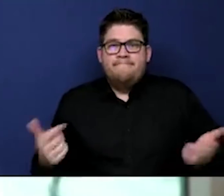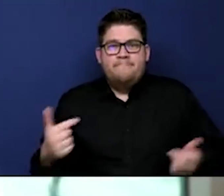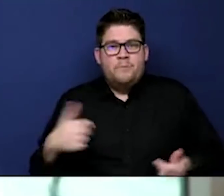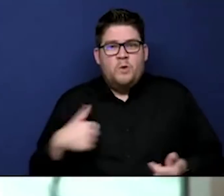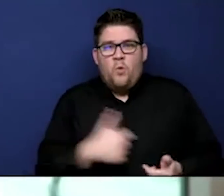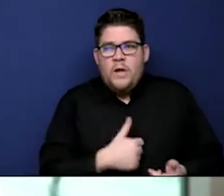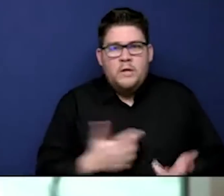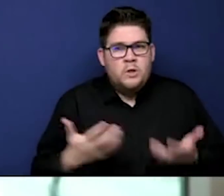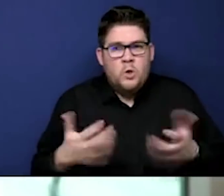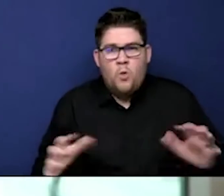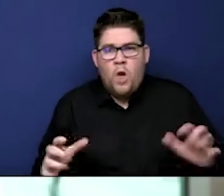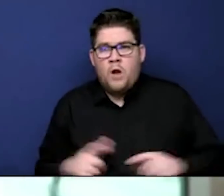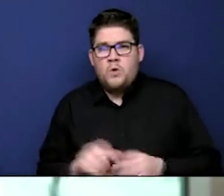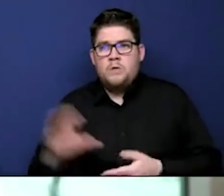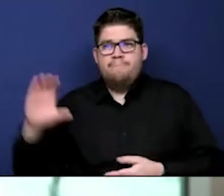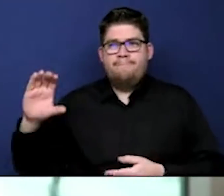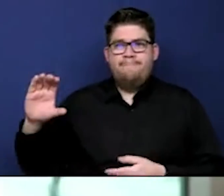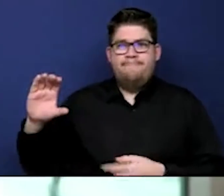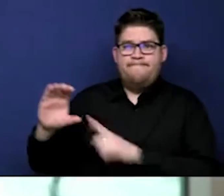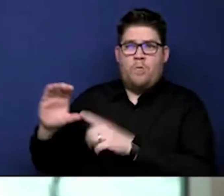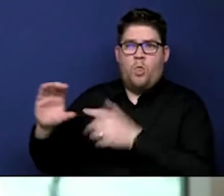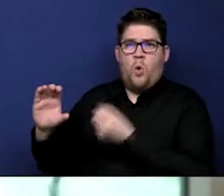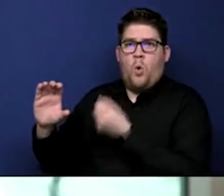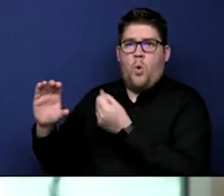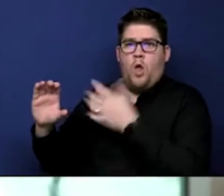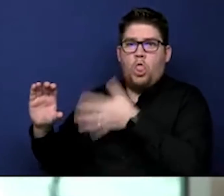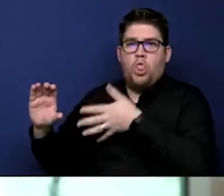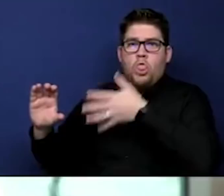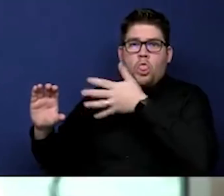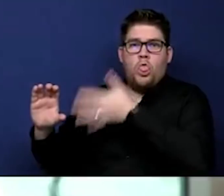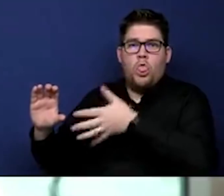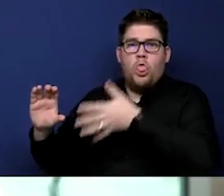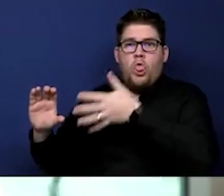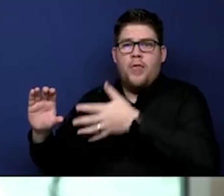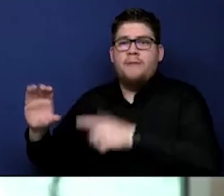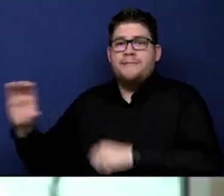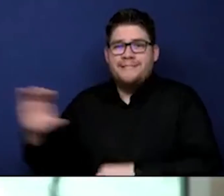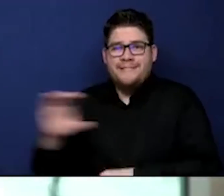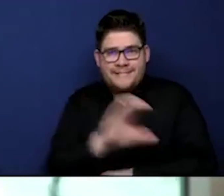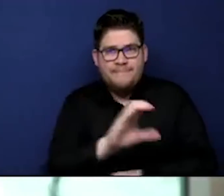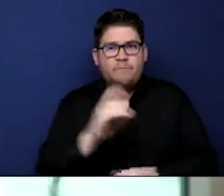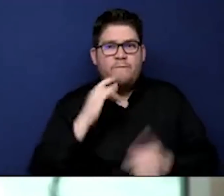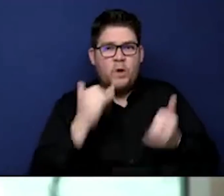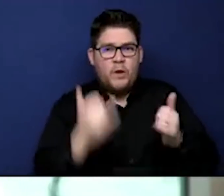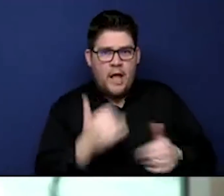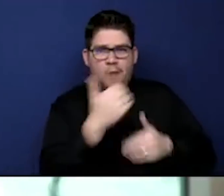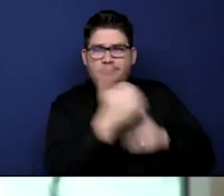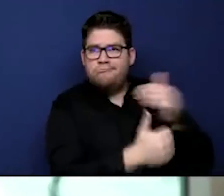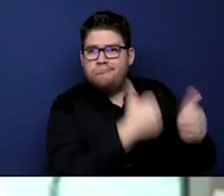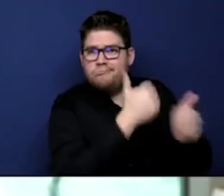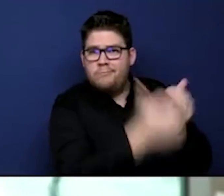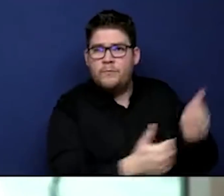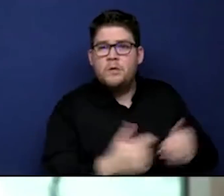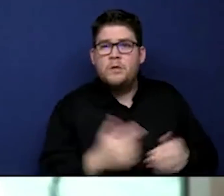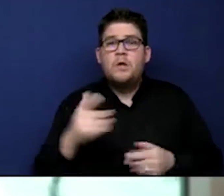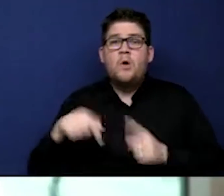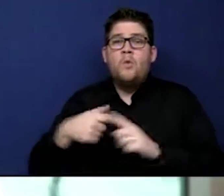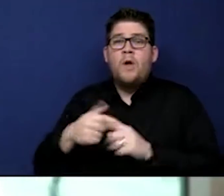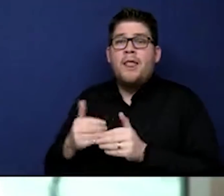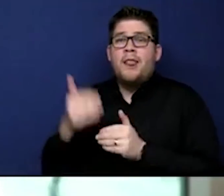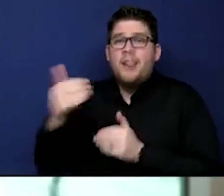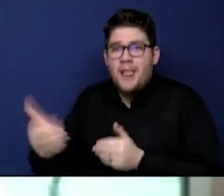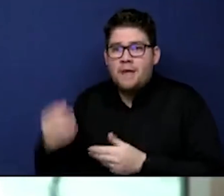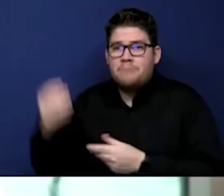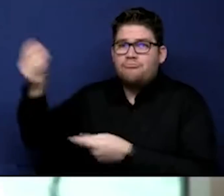didn't want to do was hold up use of the vaccine while we were waiting. So this is what we're doing right now. We can